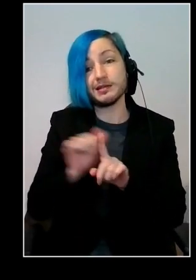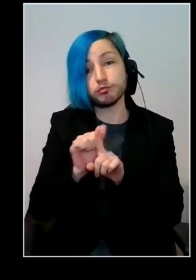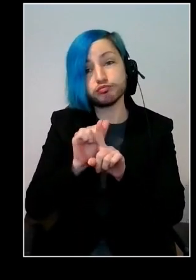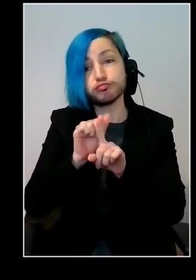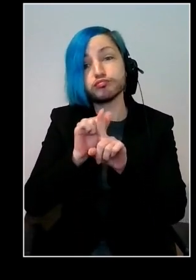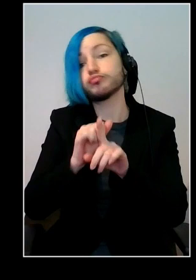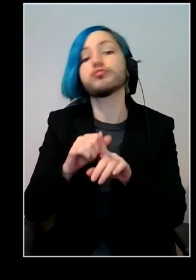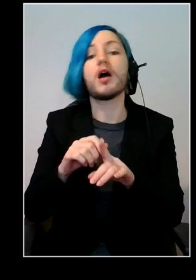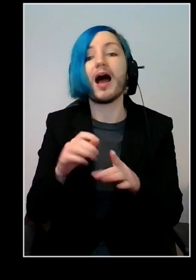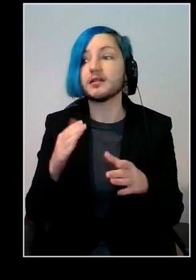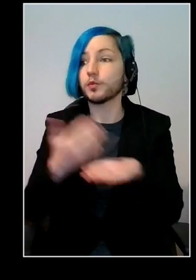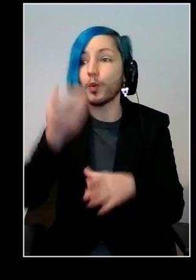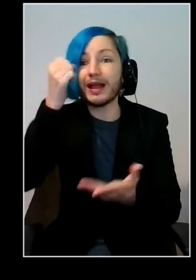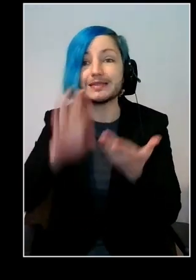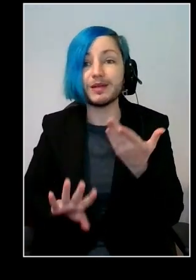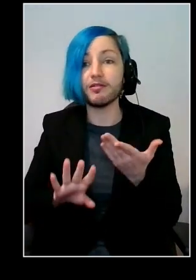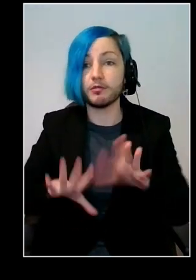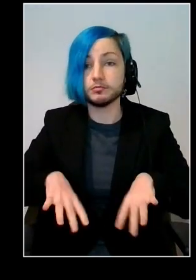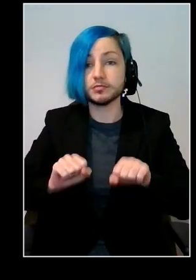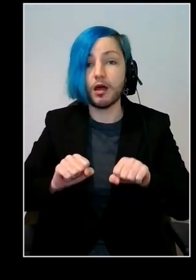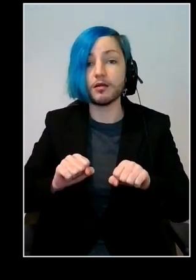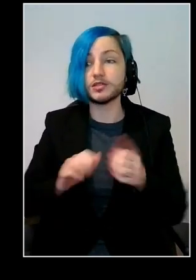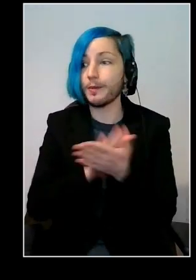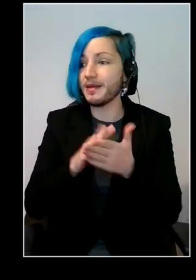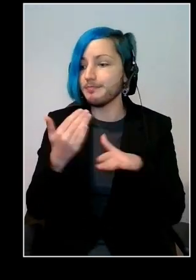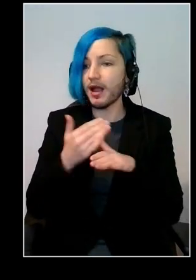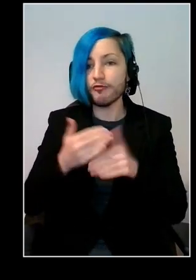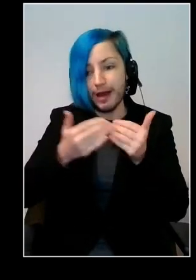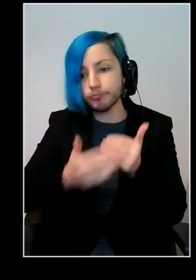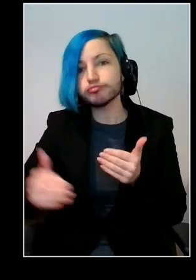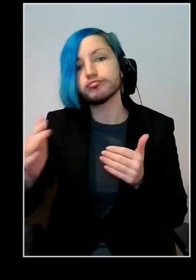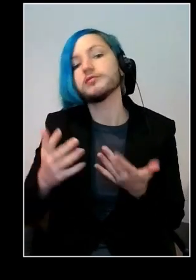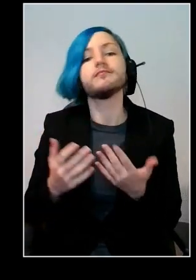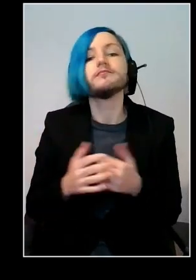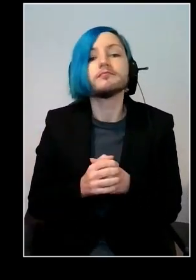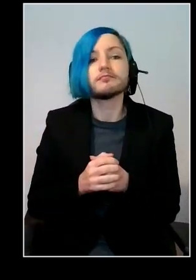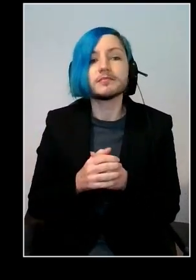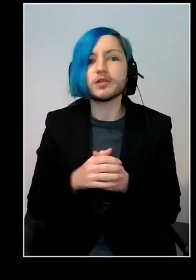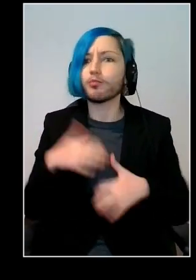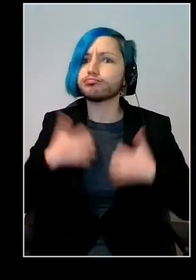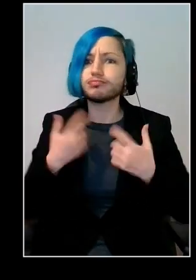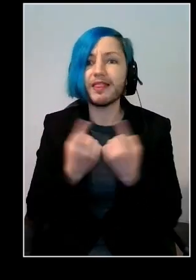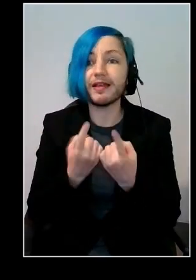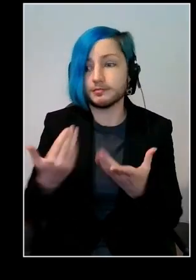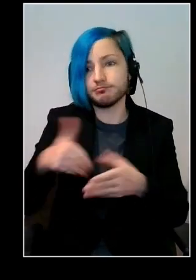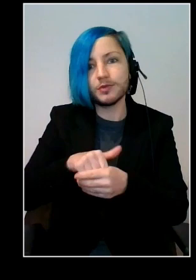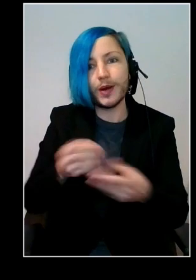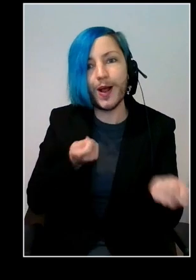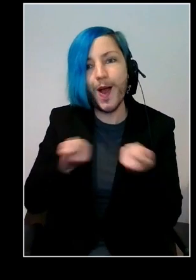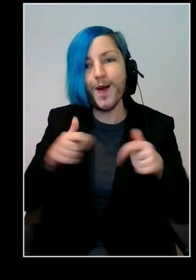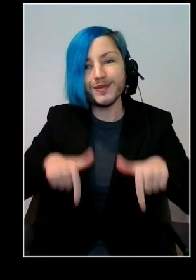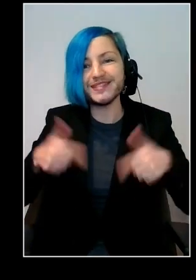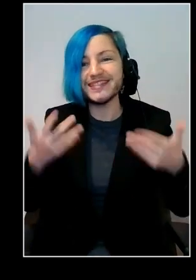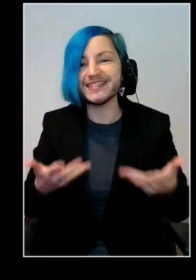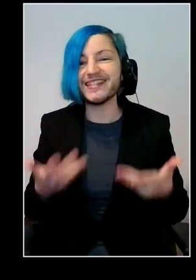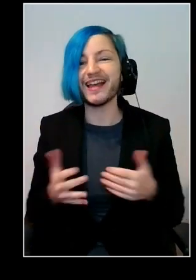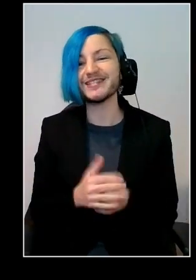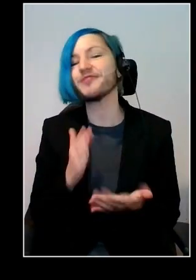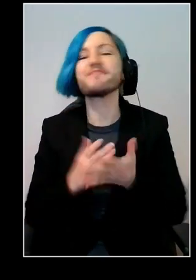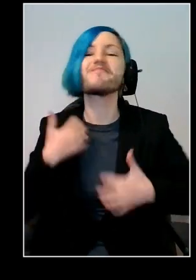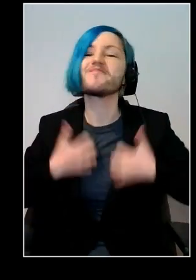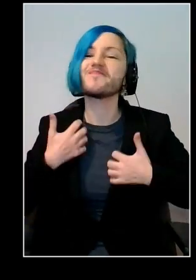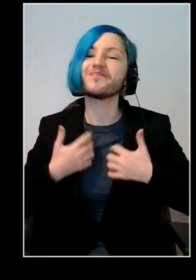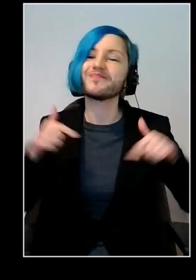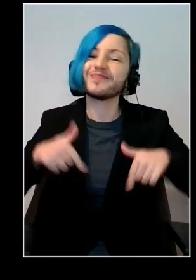experience, launching my career and sending me on exciting paths, including hosting these awards today. So I'm super excited to be with you. Apprenticeships